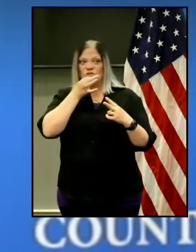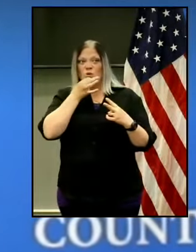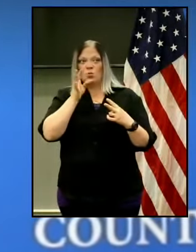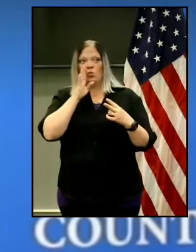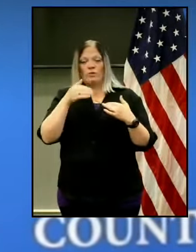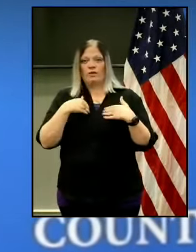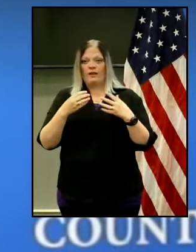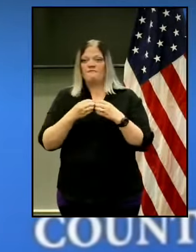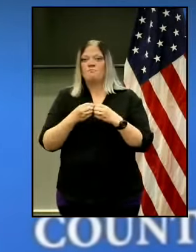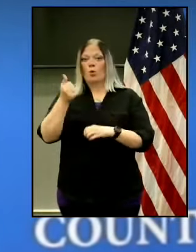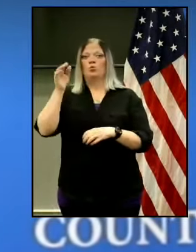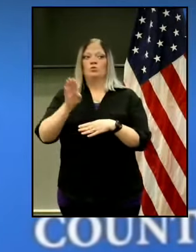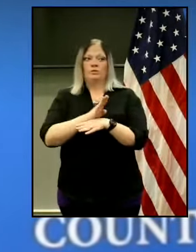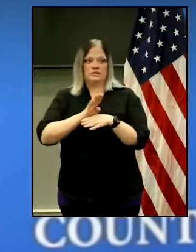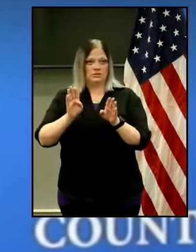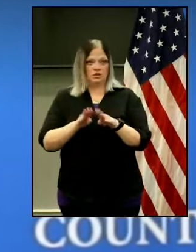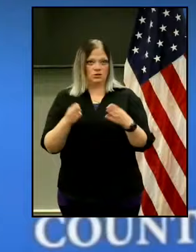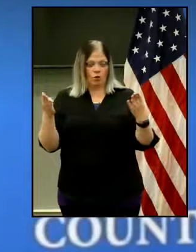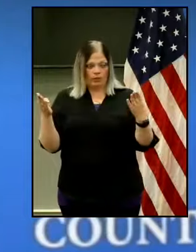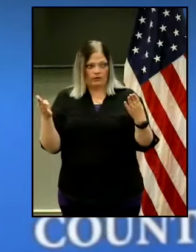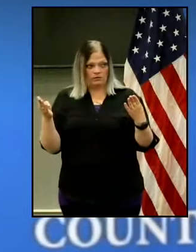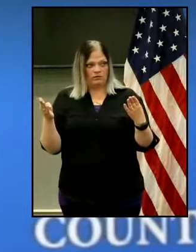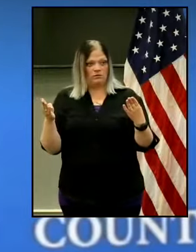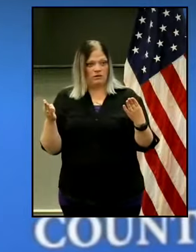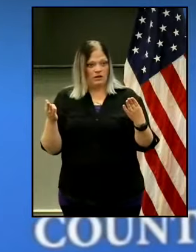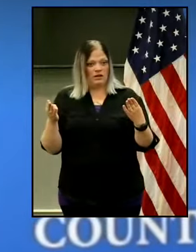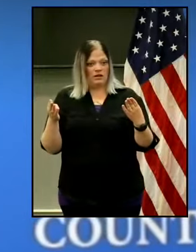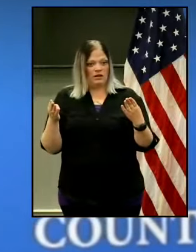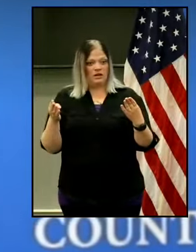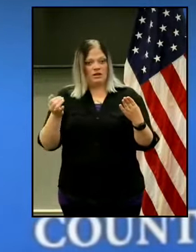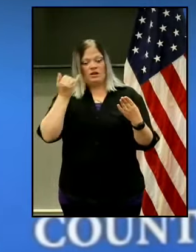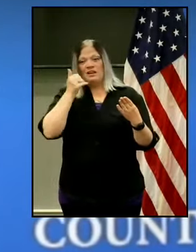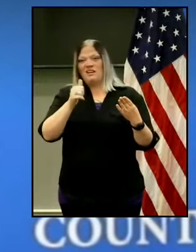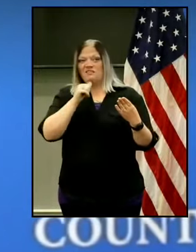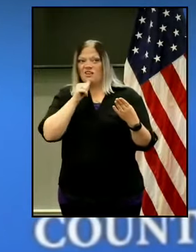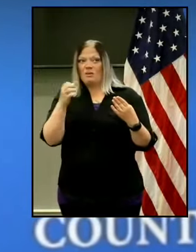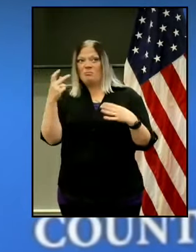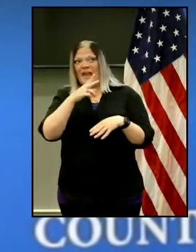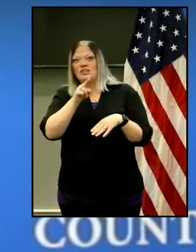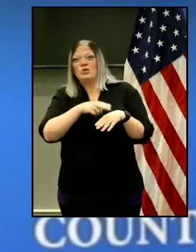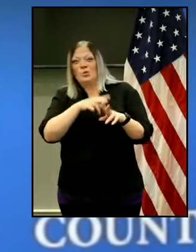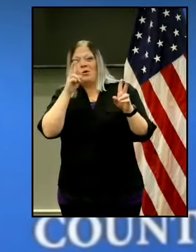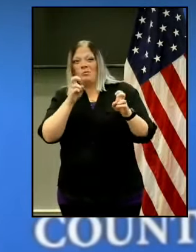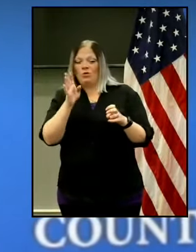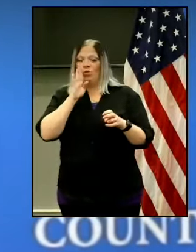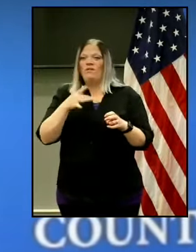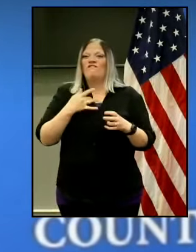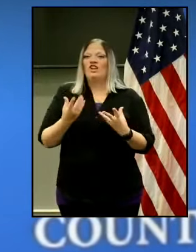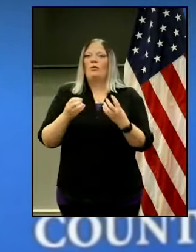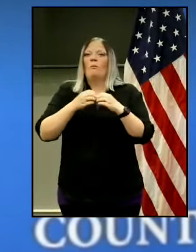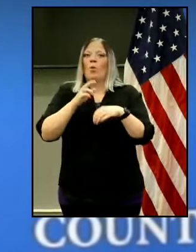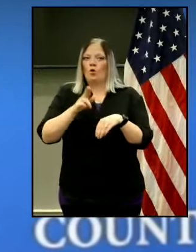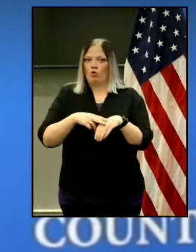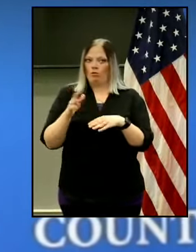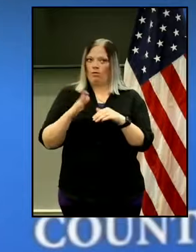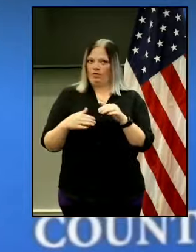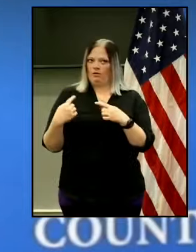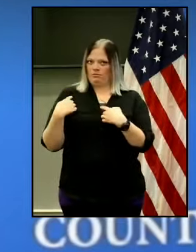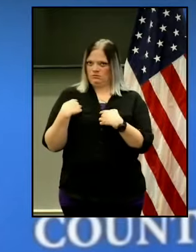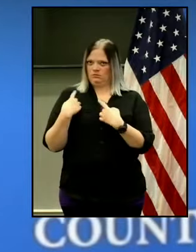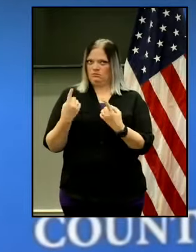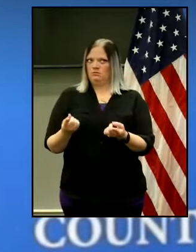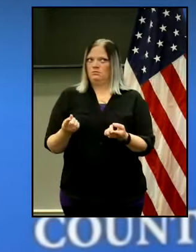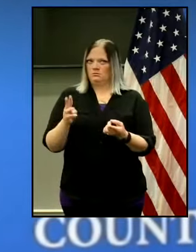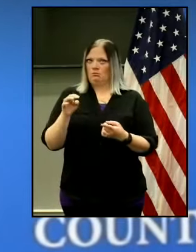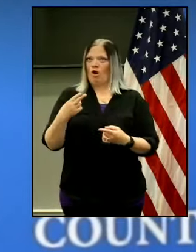have the vast majority of businesses open, and we will, if not be back to normal, it'll feel much more normal than it has, at least